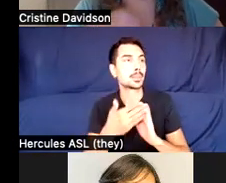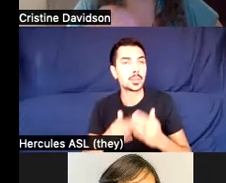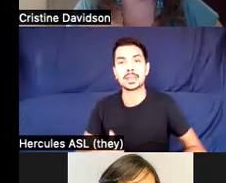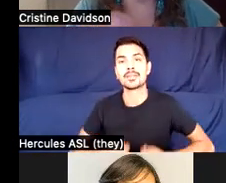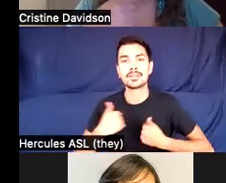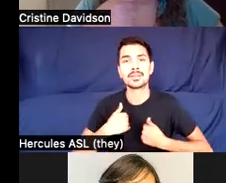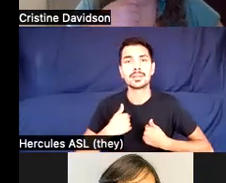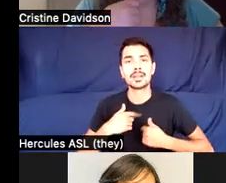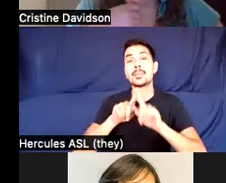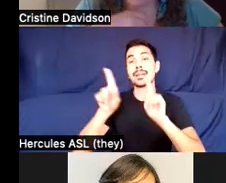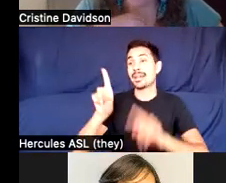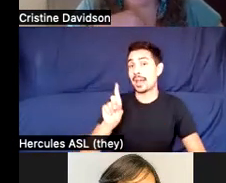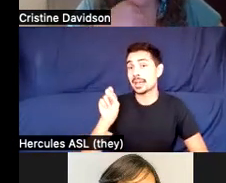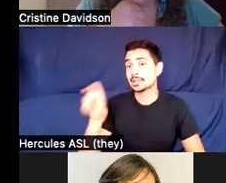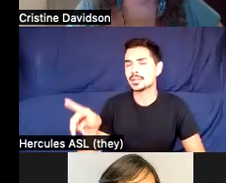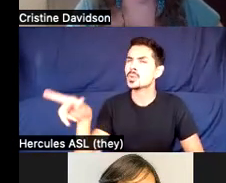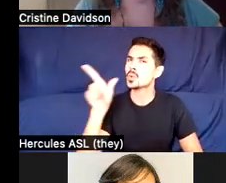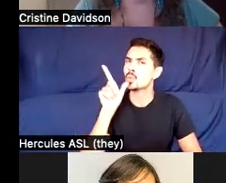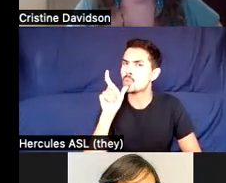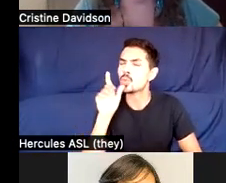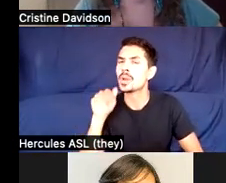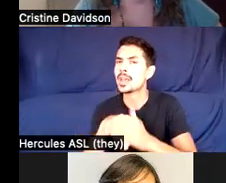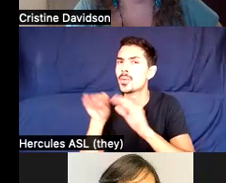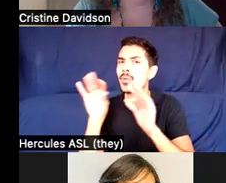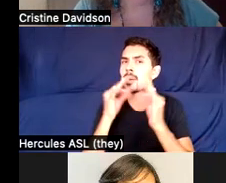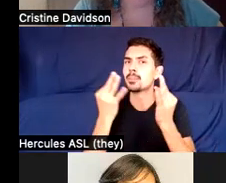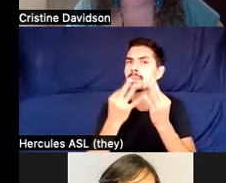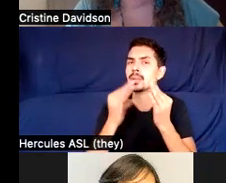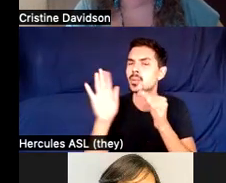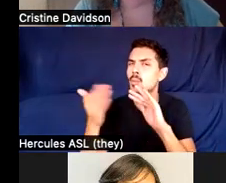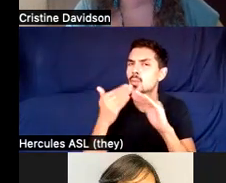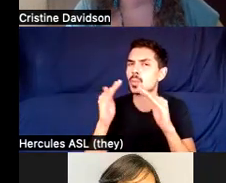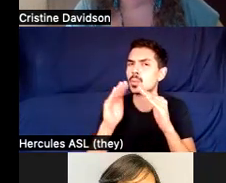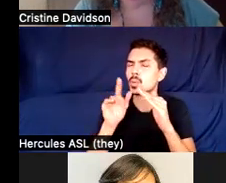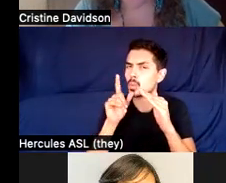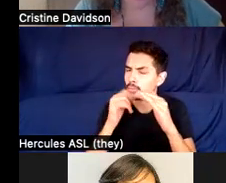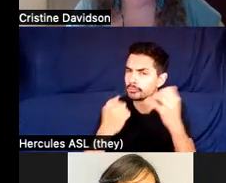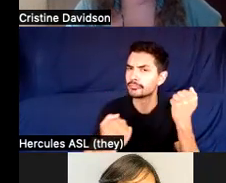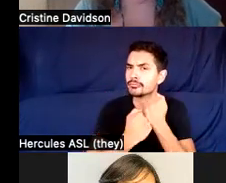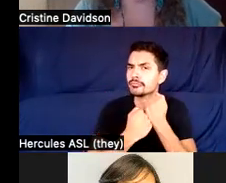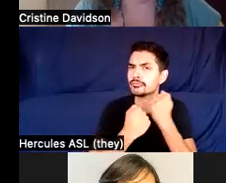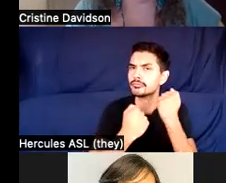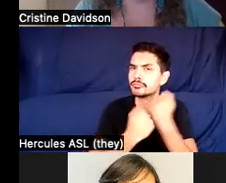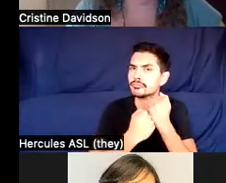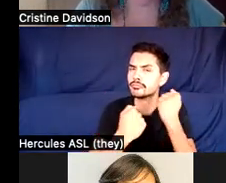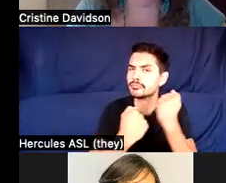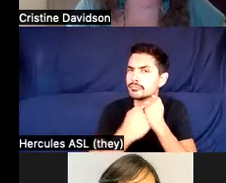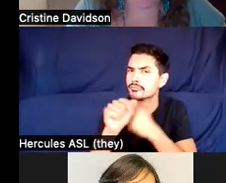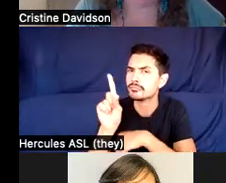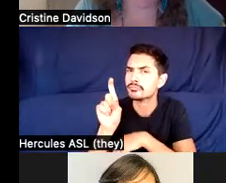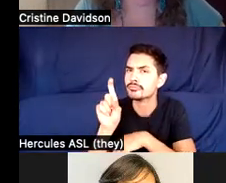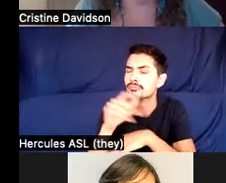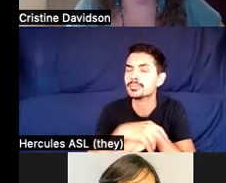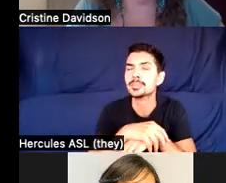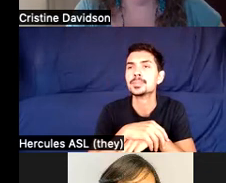Who do you have that's supportive in your family or in your community, right? And just having somebody ask me the